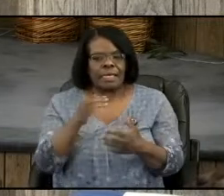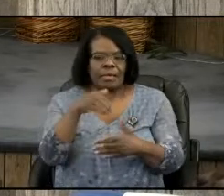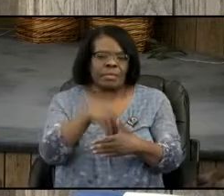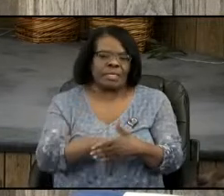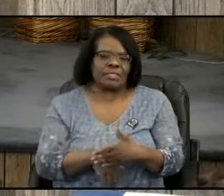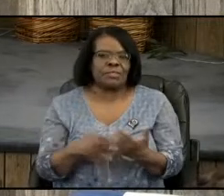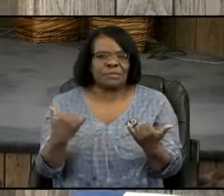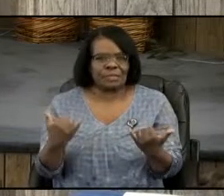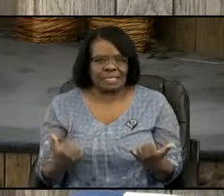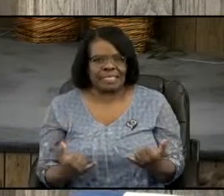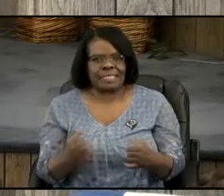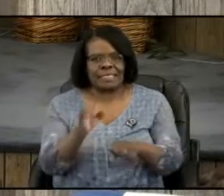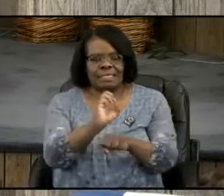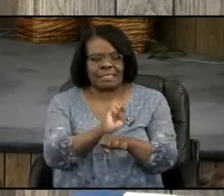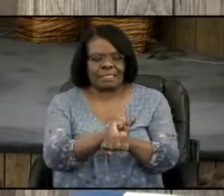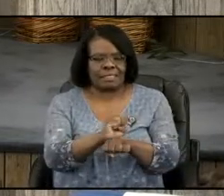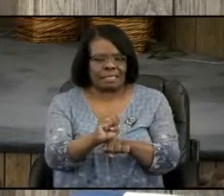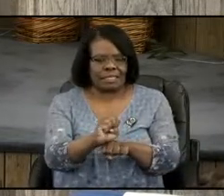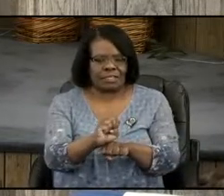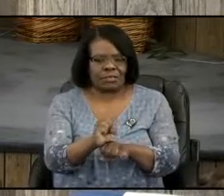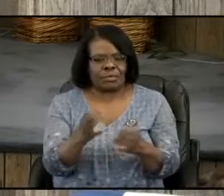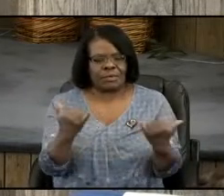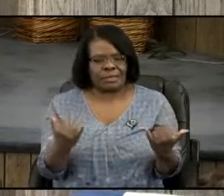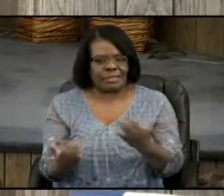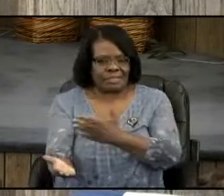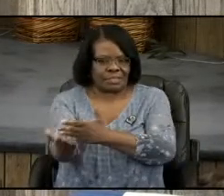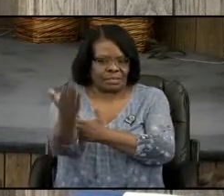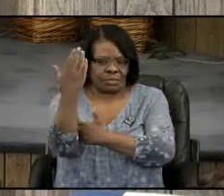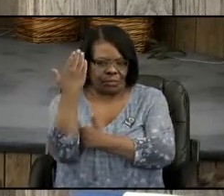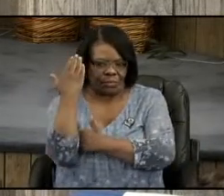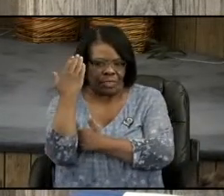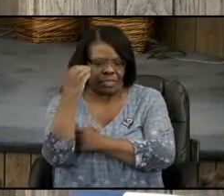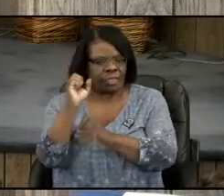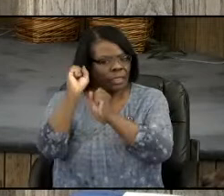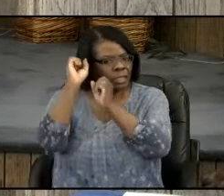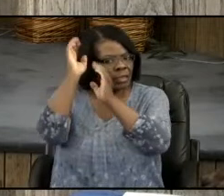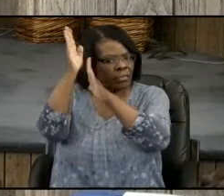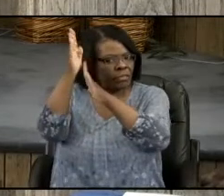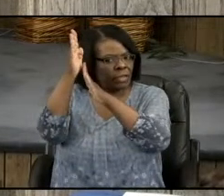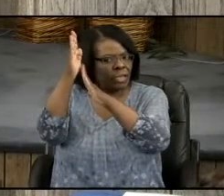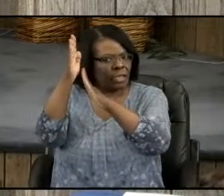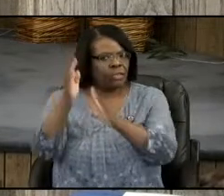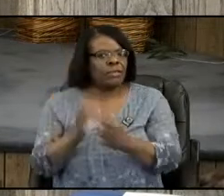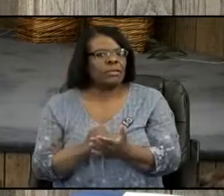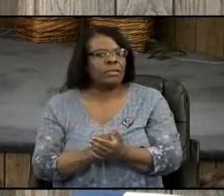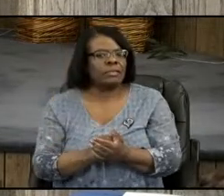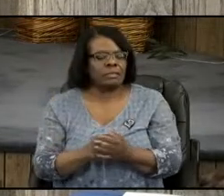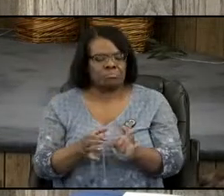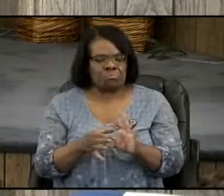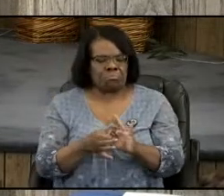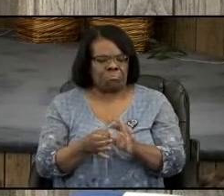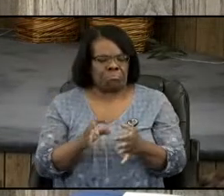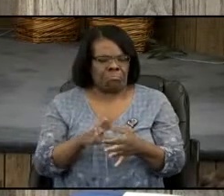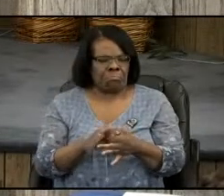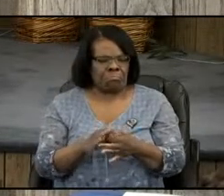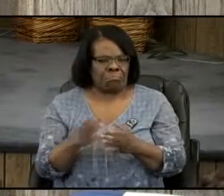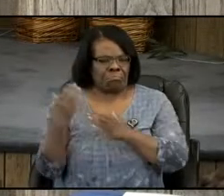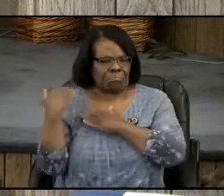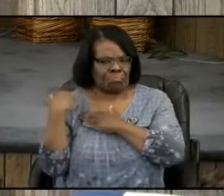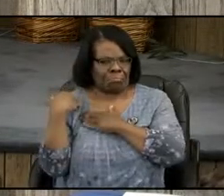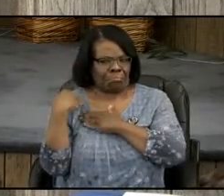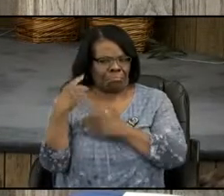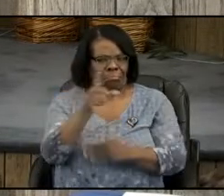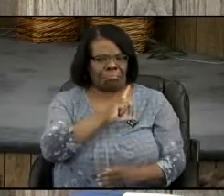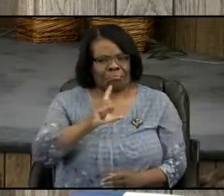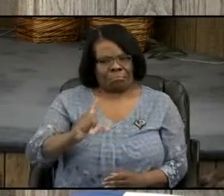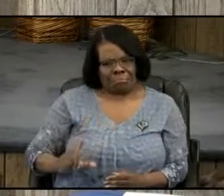this morning. Those who came through this door this morning, Father, their chains was heavy, Lord. You don't know what each